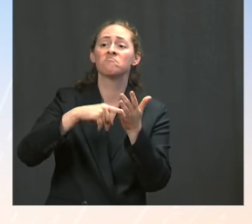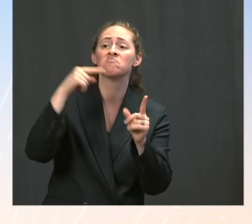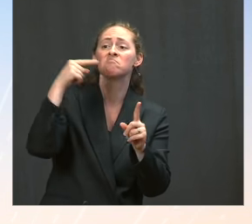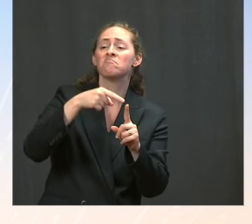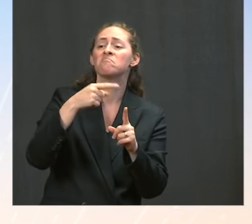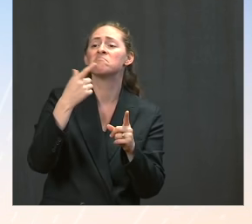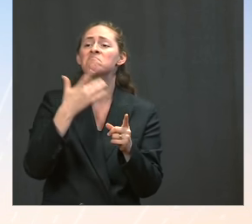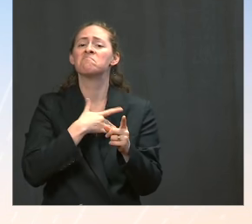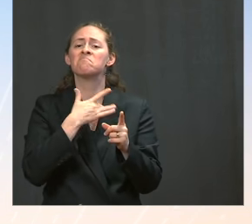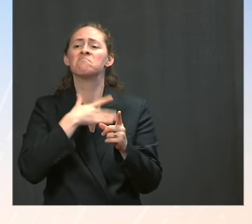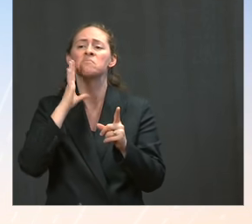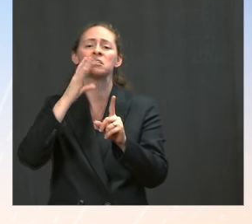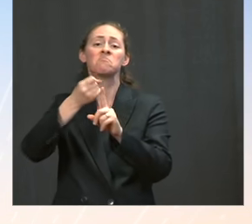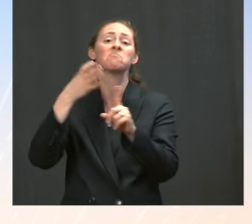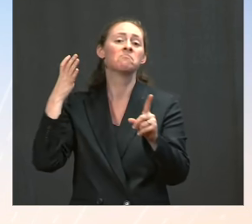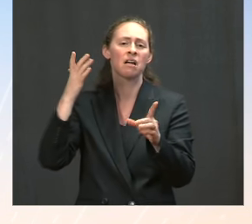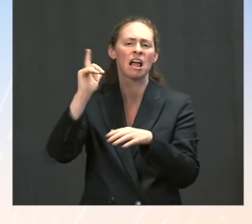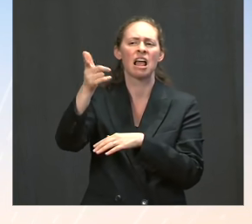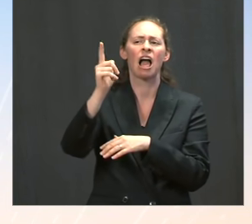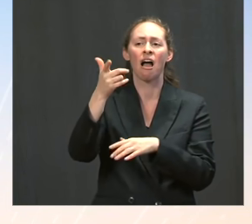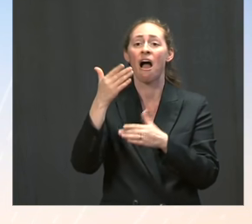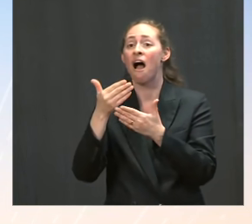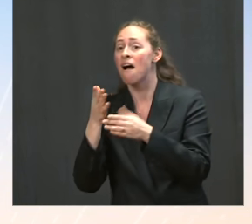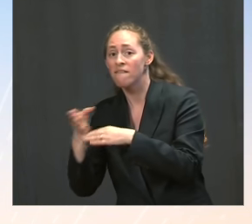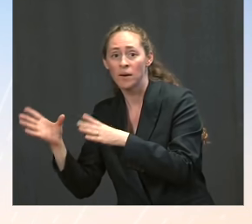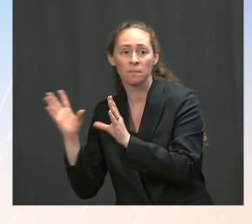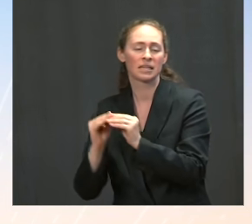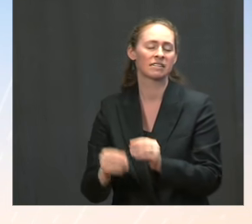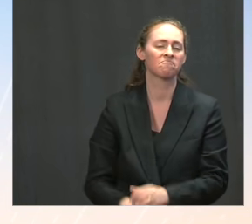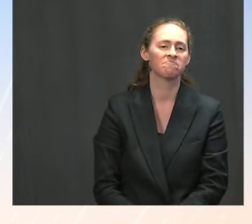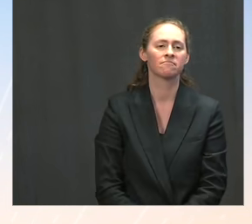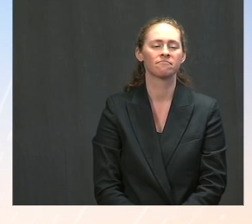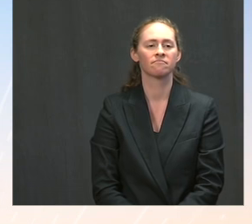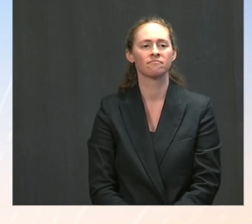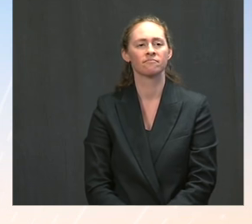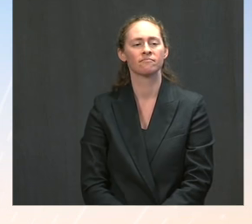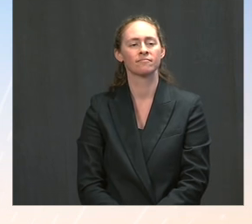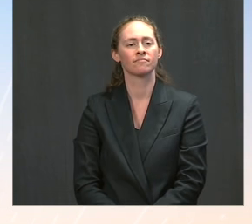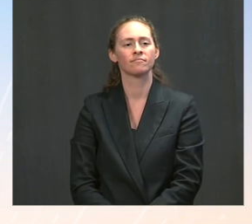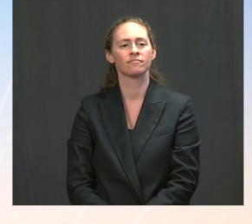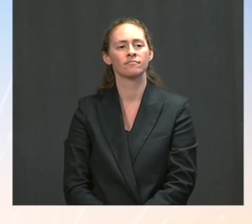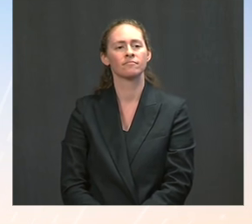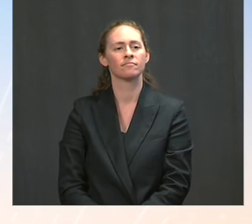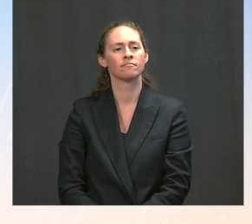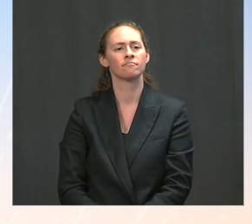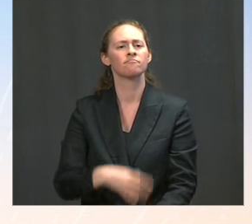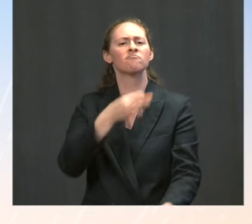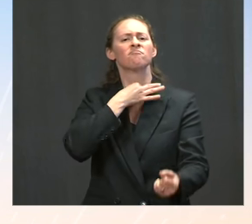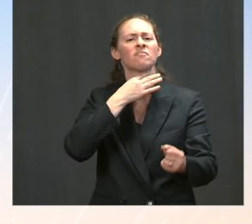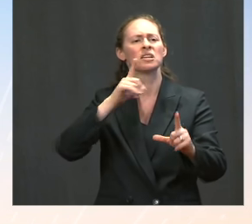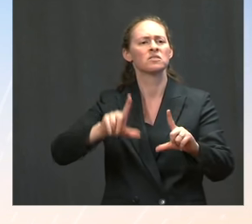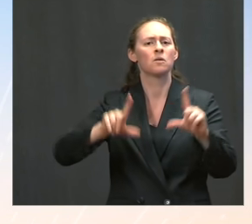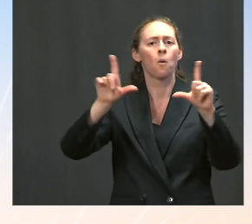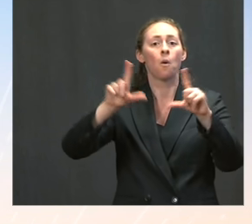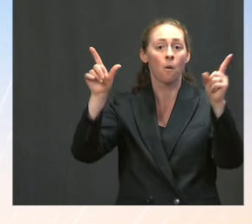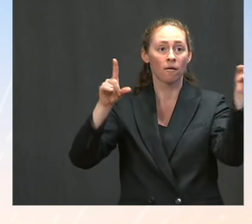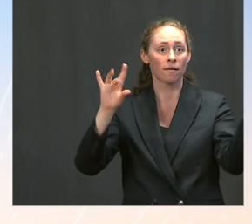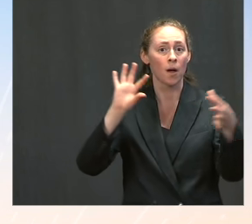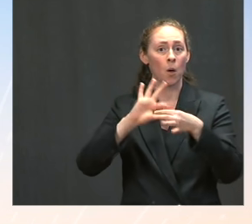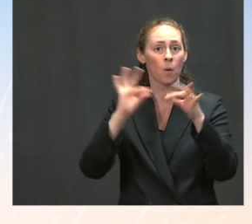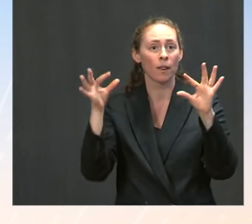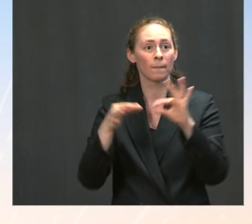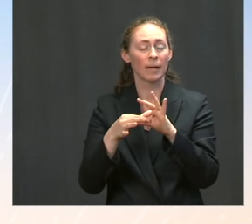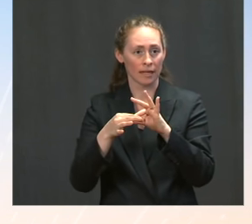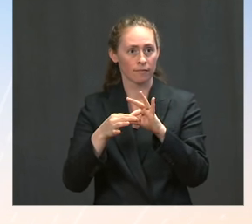their meeting. Go ahead. Thank you. I'd like to ask questions on Tokyo Olympic Games. Sure. First lady Jill Biden is about